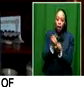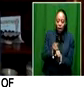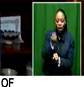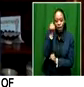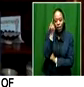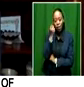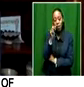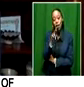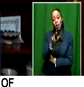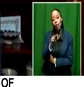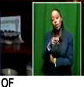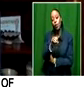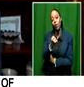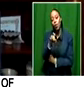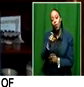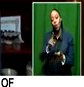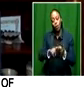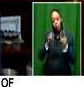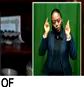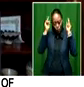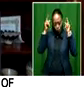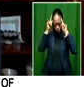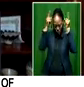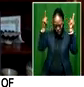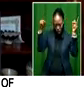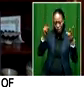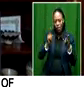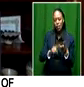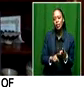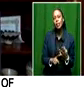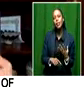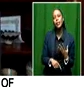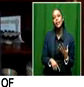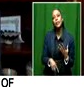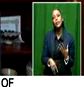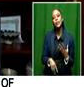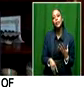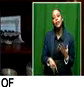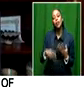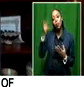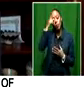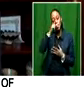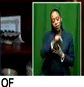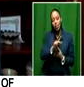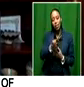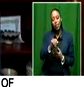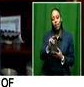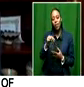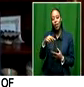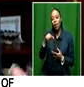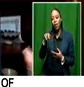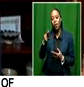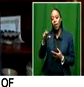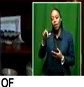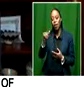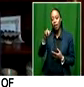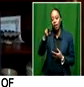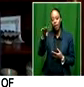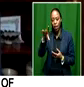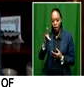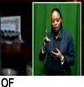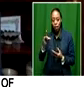Rhodes University, Wits University, where the chairs were located, Professor Venkat and Professor Graven did